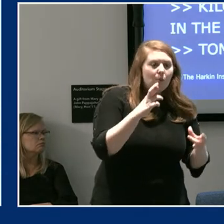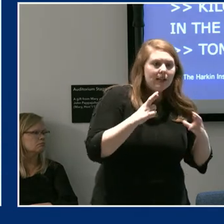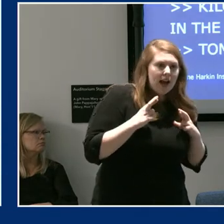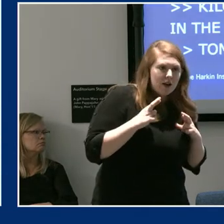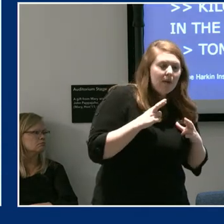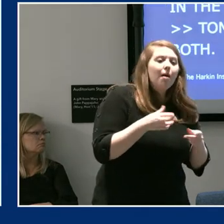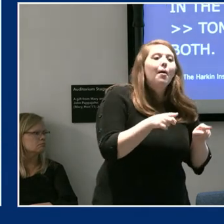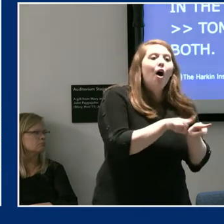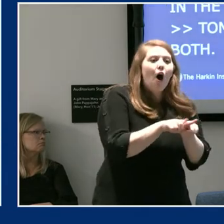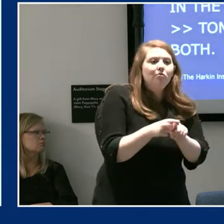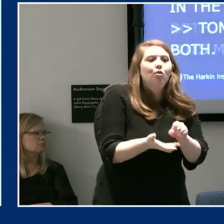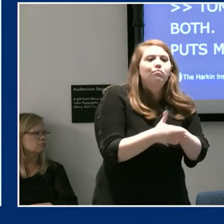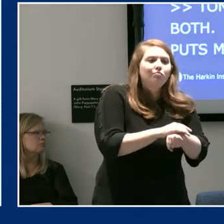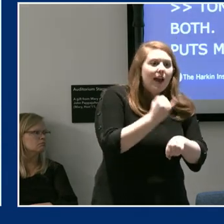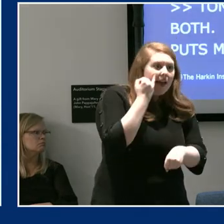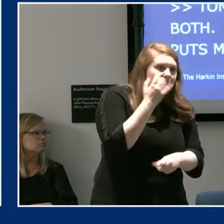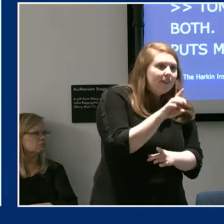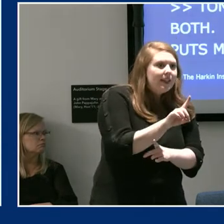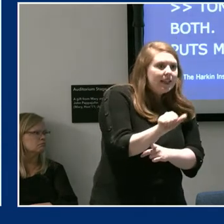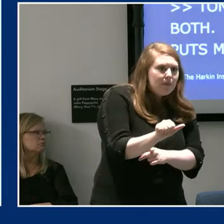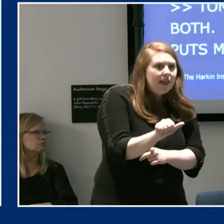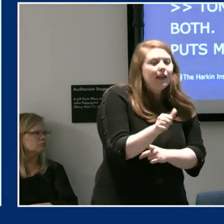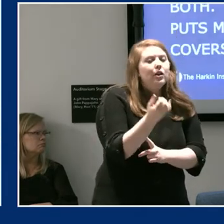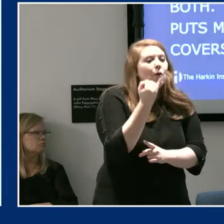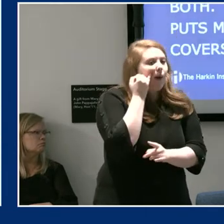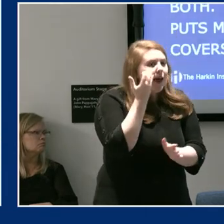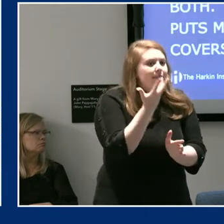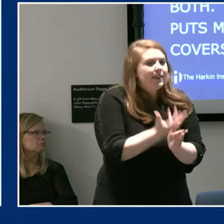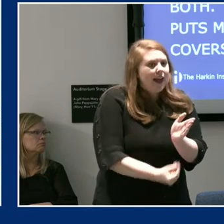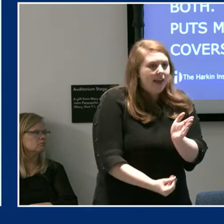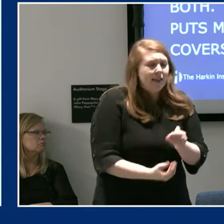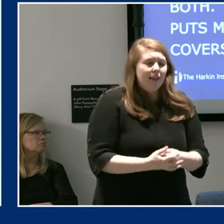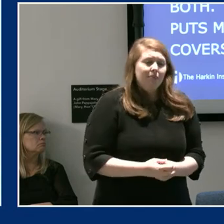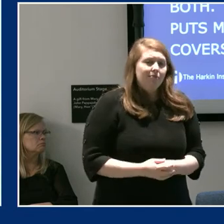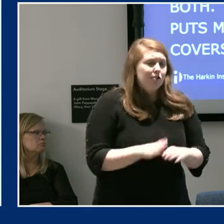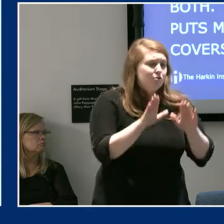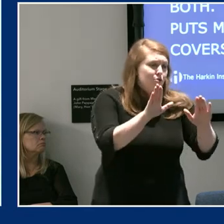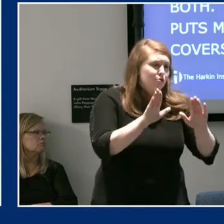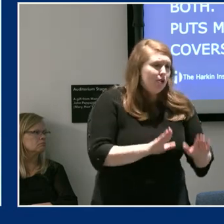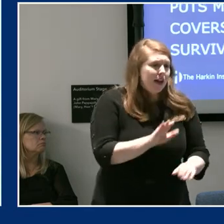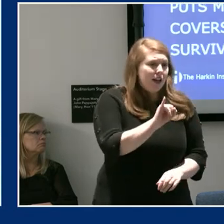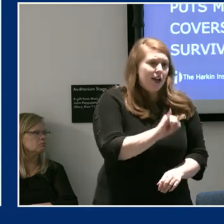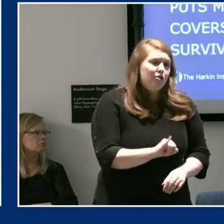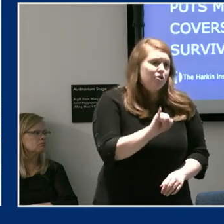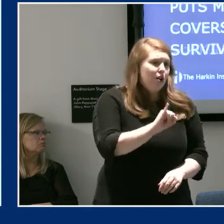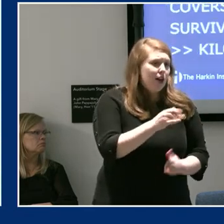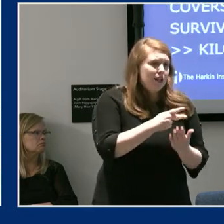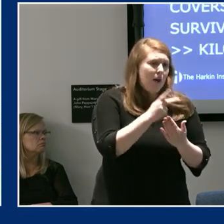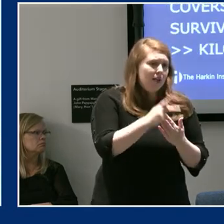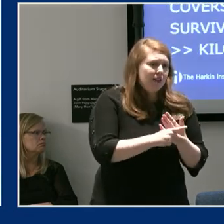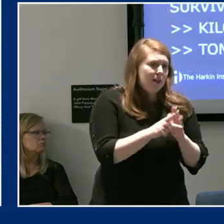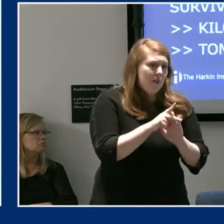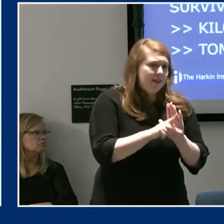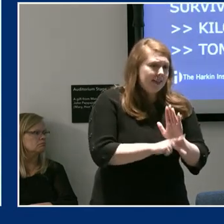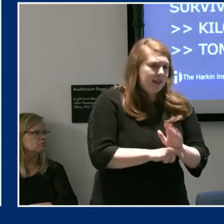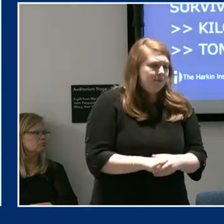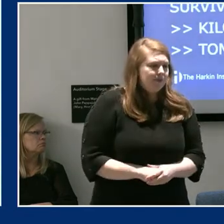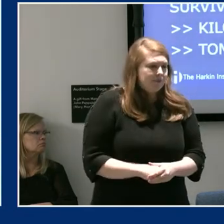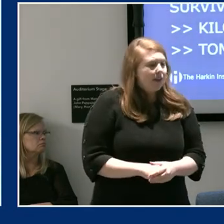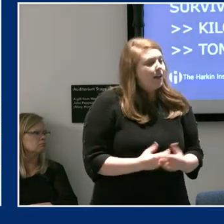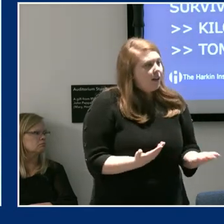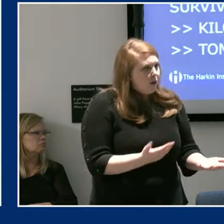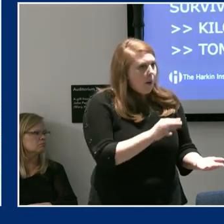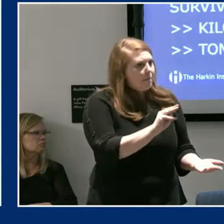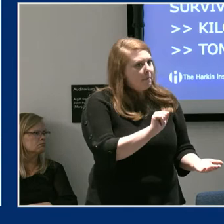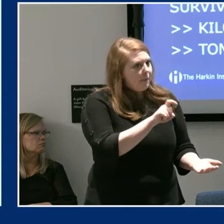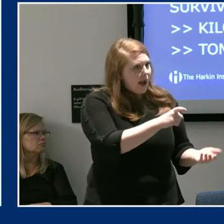disability or death. That's right. Survivor's benefits. That's right. It's a great insurance policy. Yes. Well, Max, welcome to the Institute.